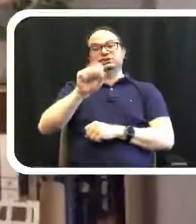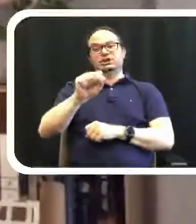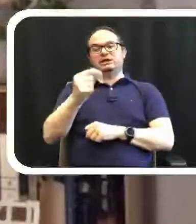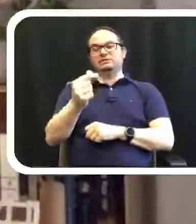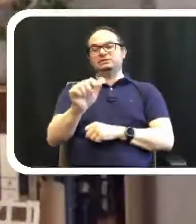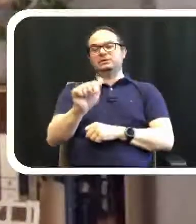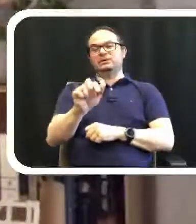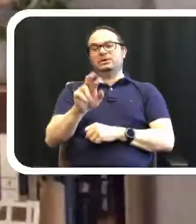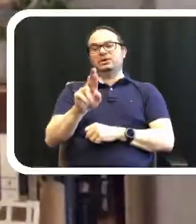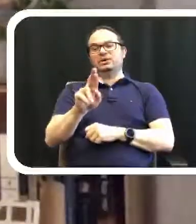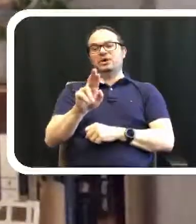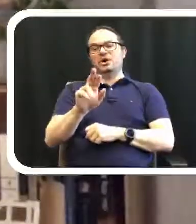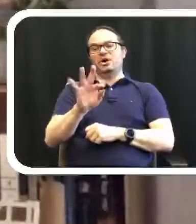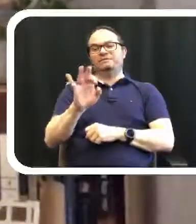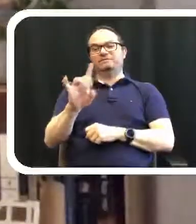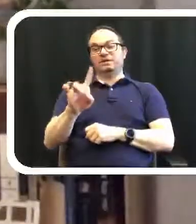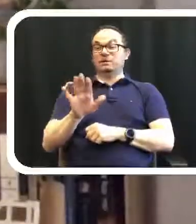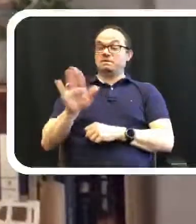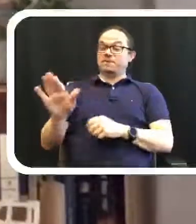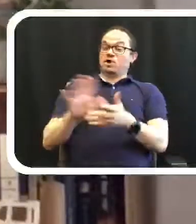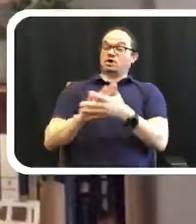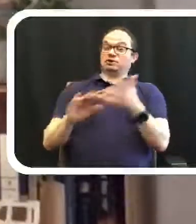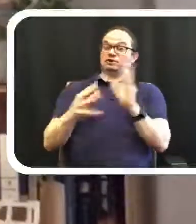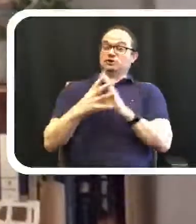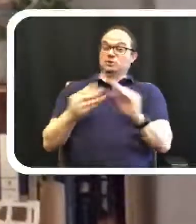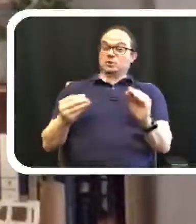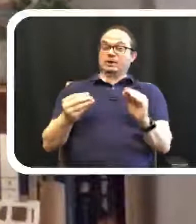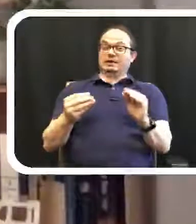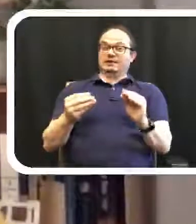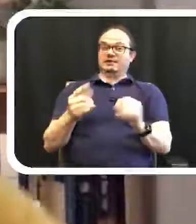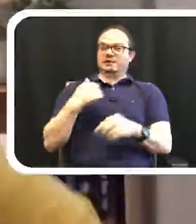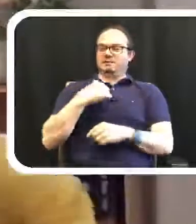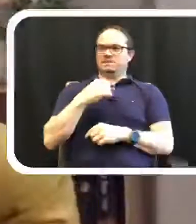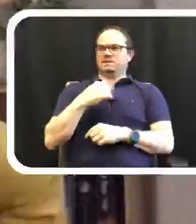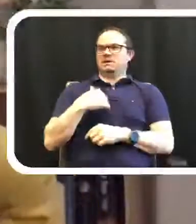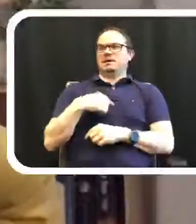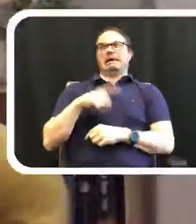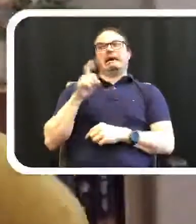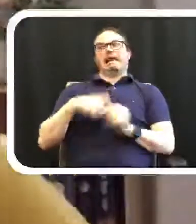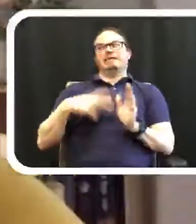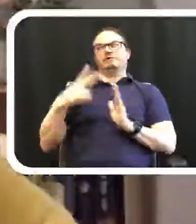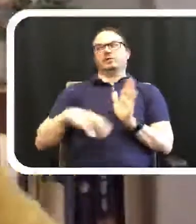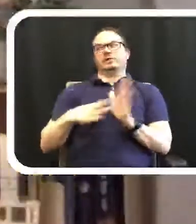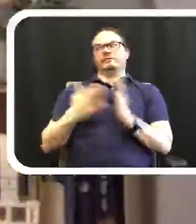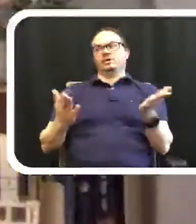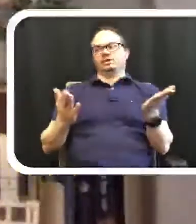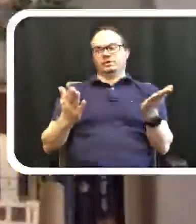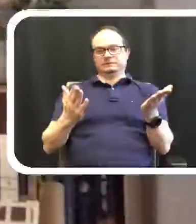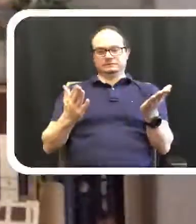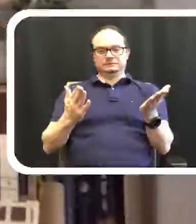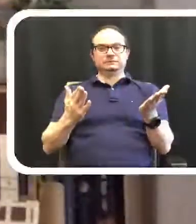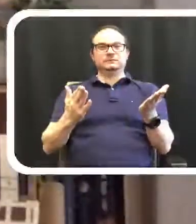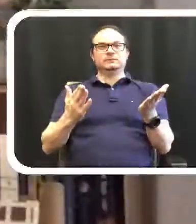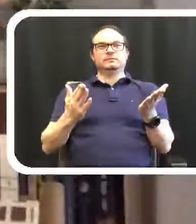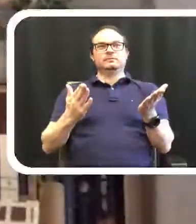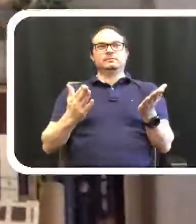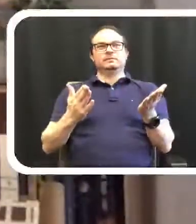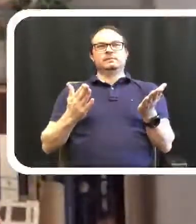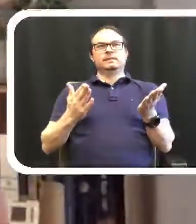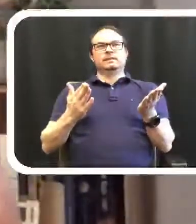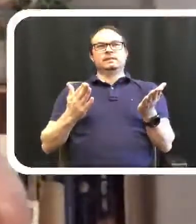And the story that she told that made me just have to read this book was